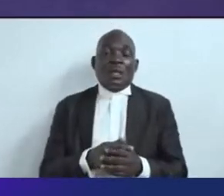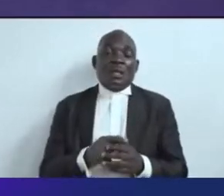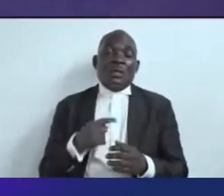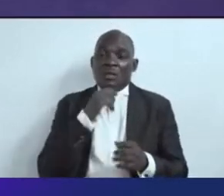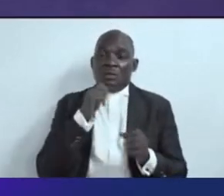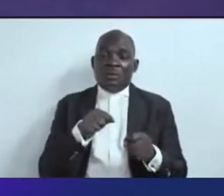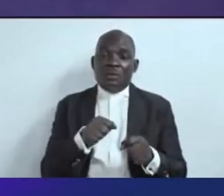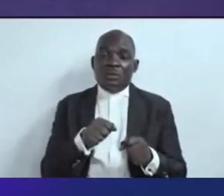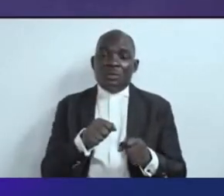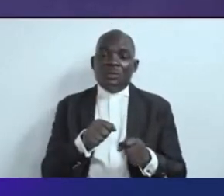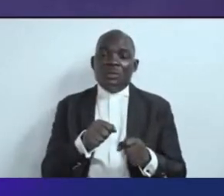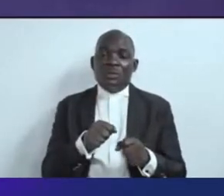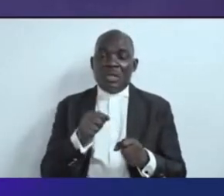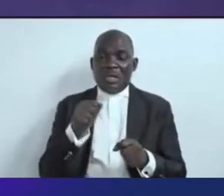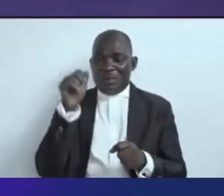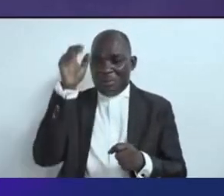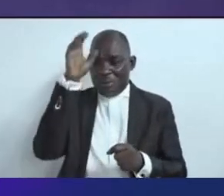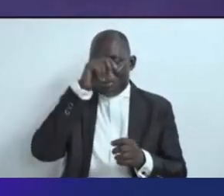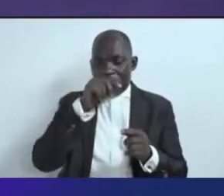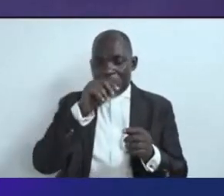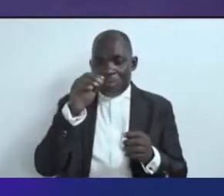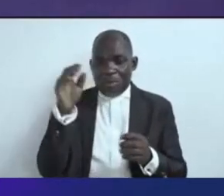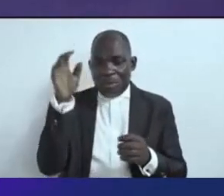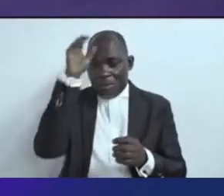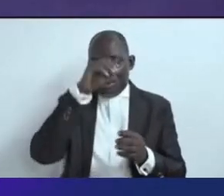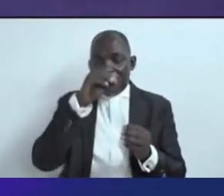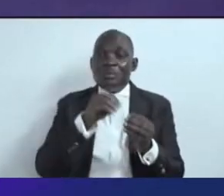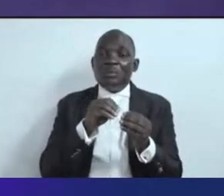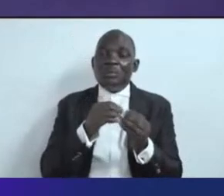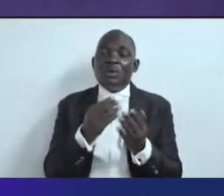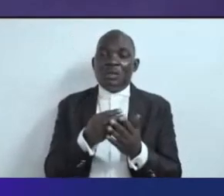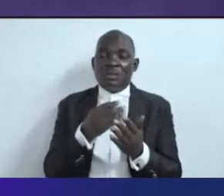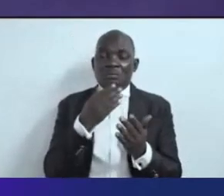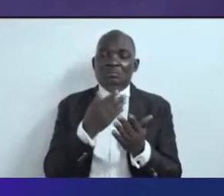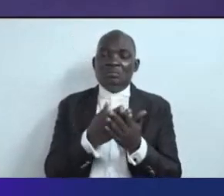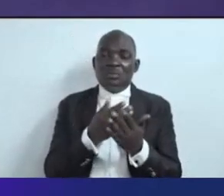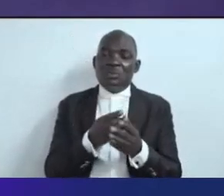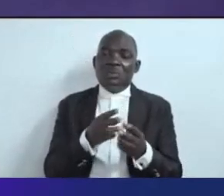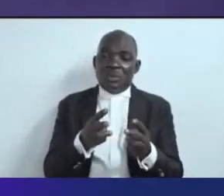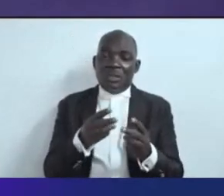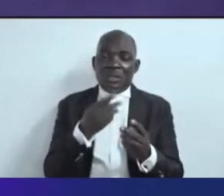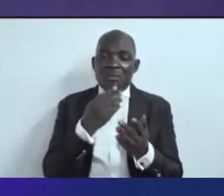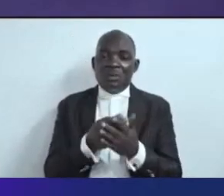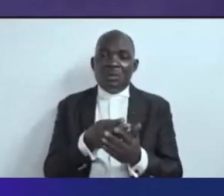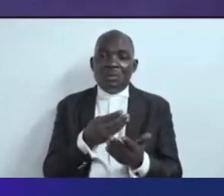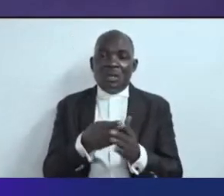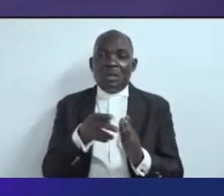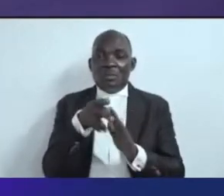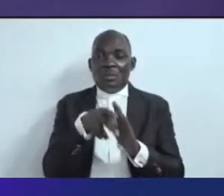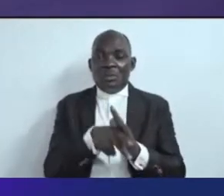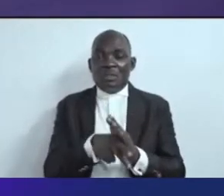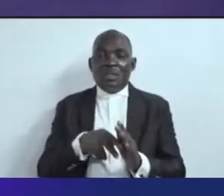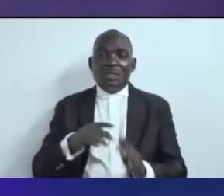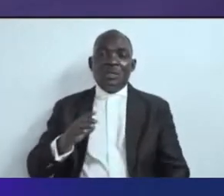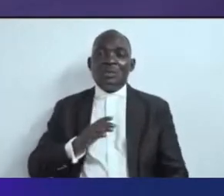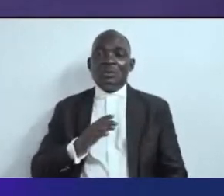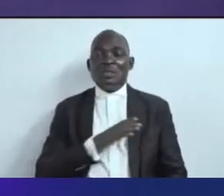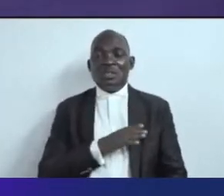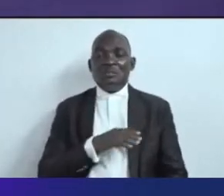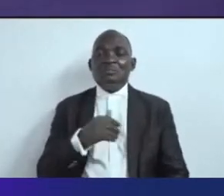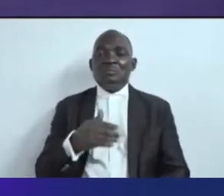be predictable is in itself a good attribute of a good monetary policy committee